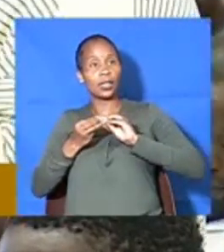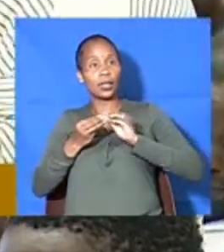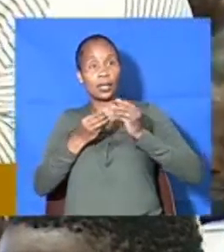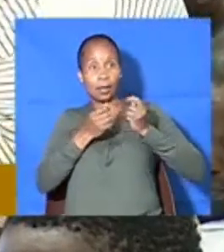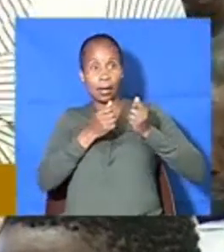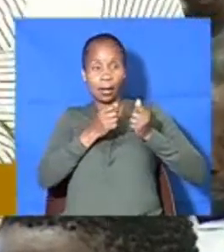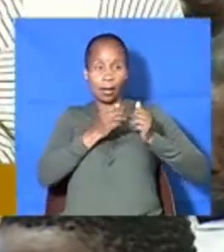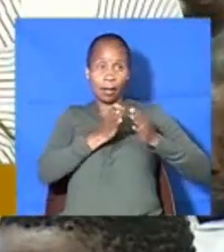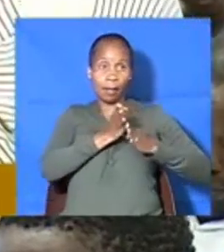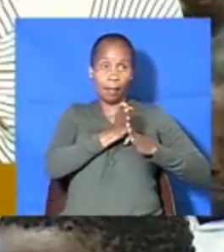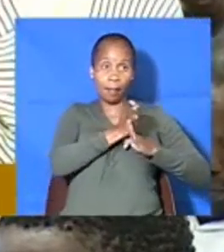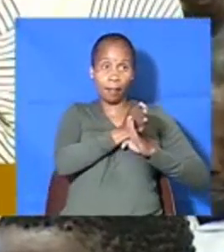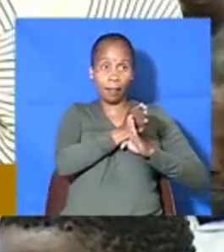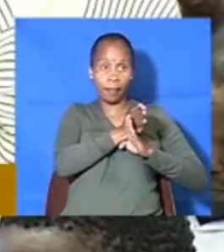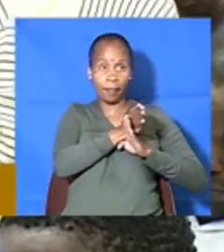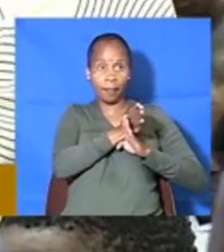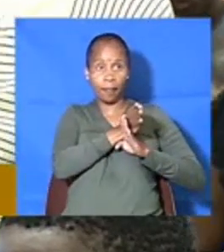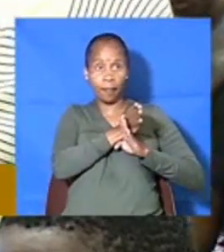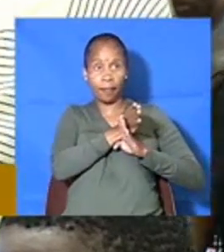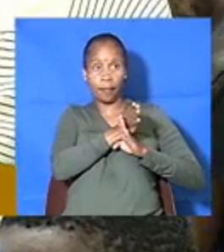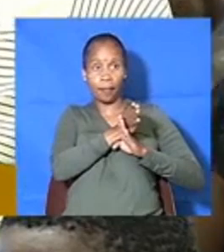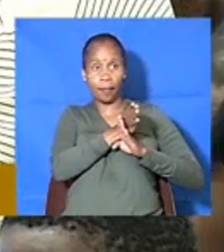whole world sat in the United